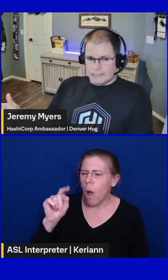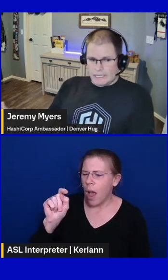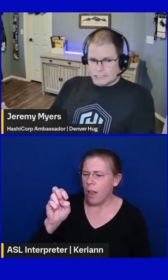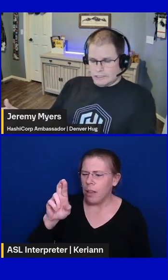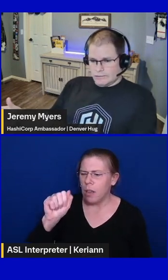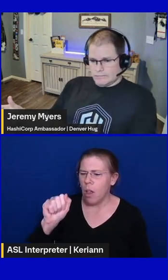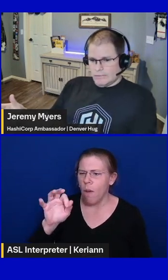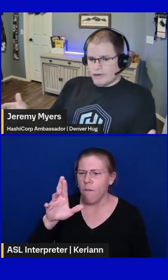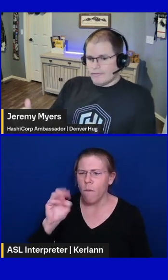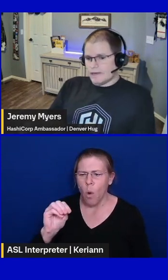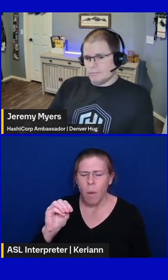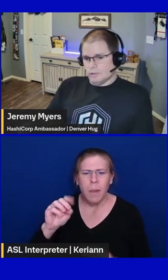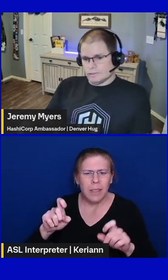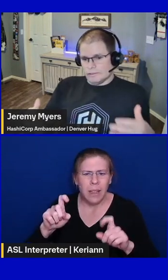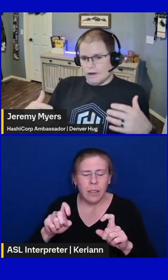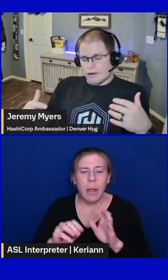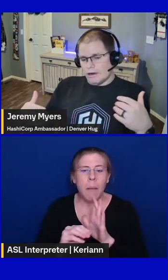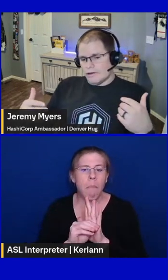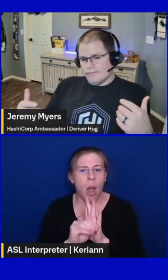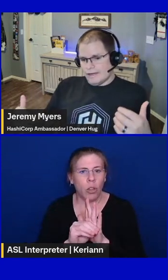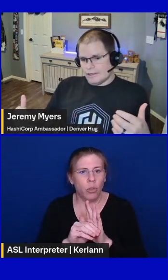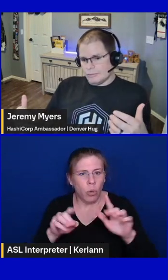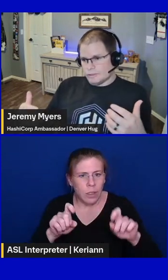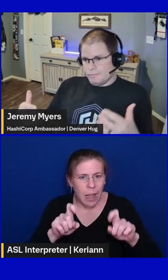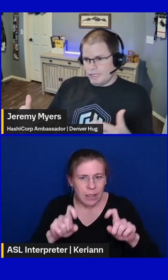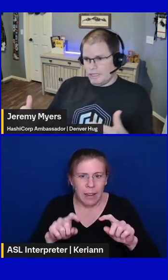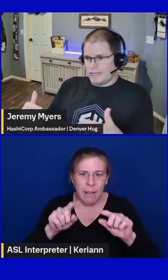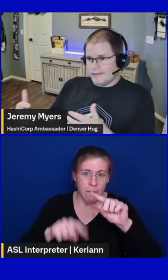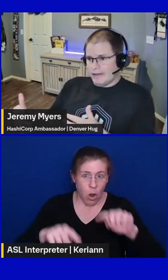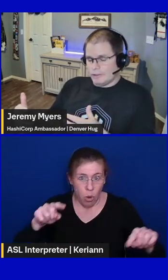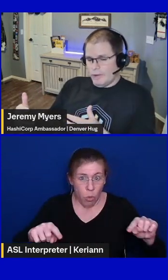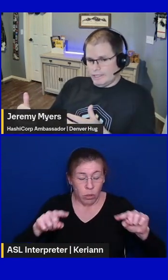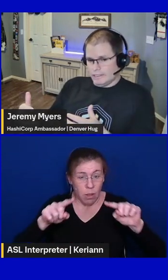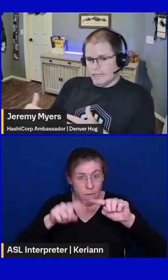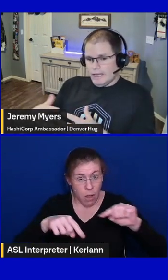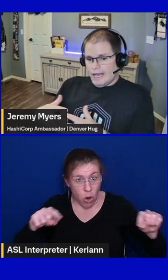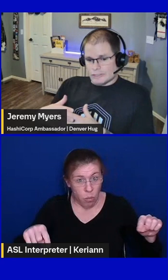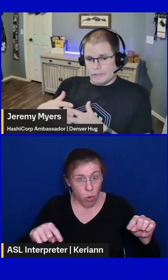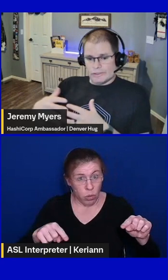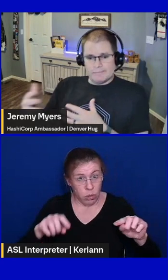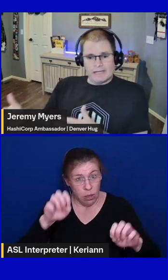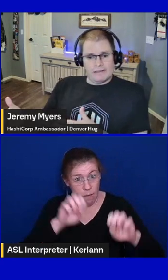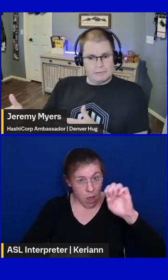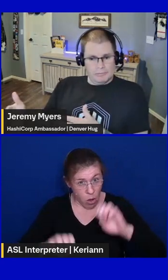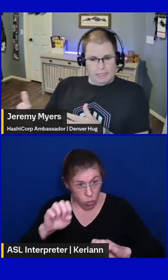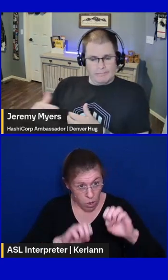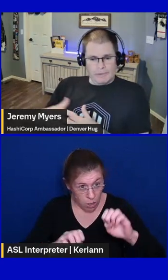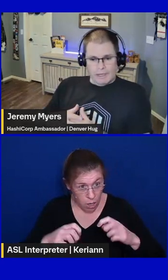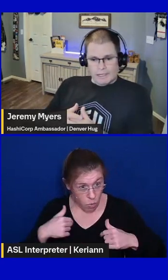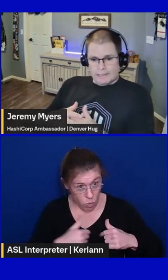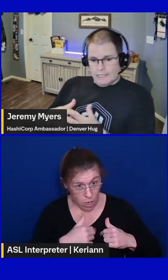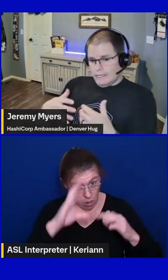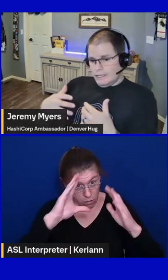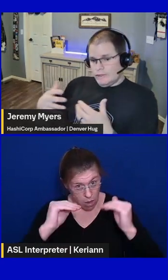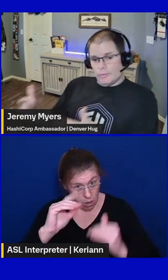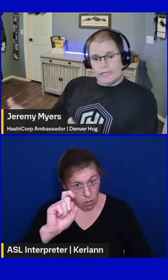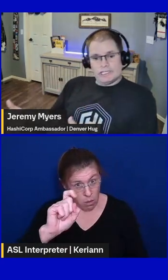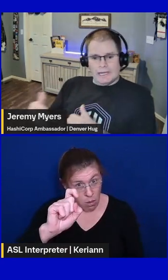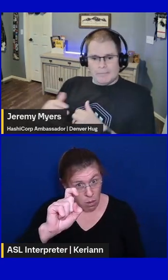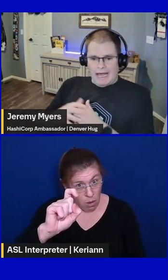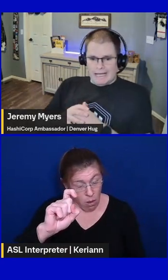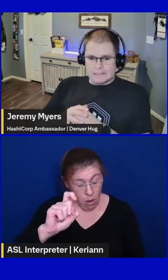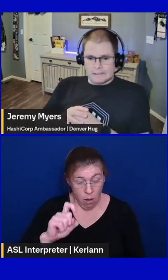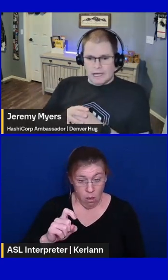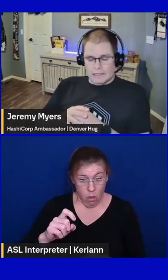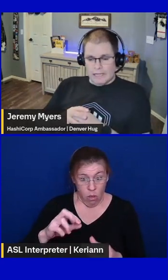Module validation. Our variables. Are our variables being evaluated as we would expect them to be? Did the